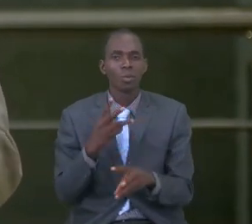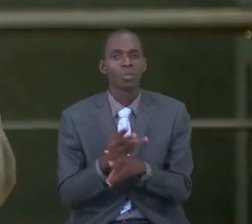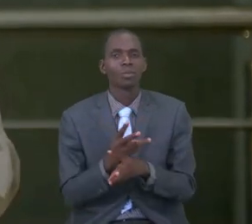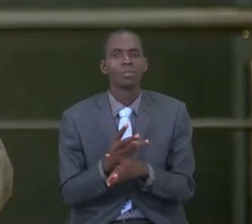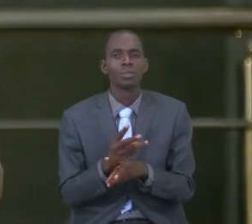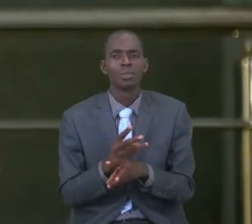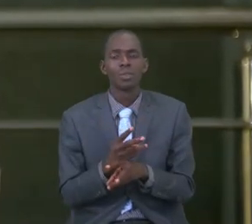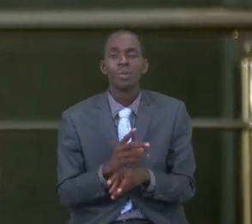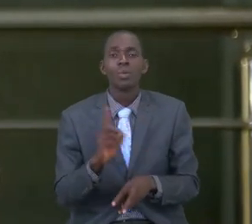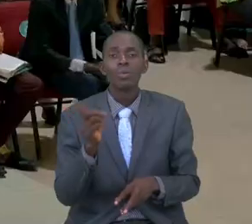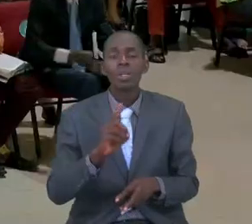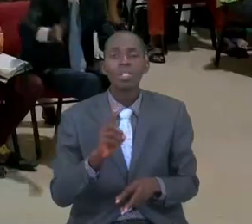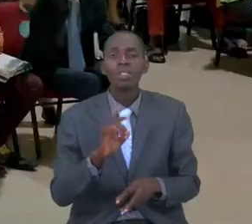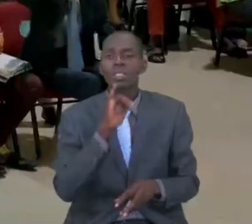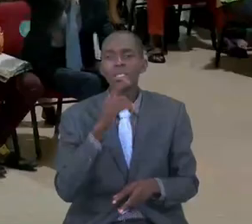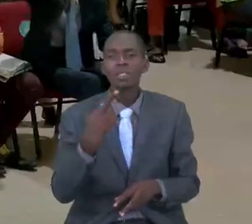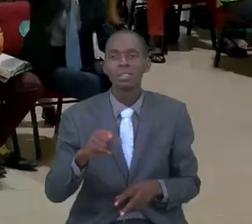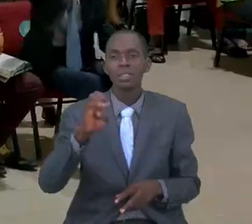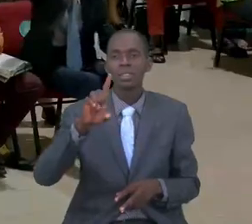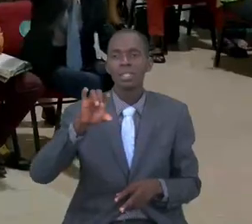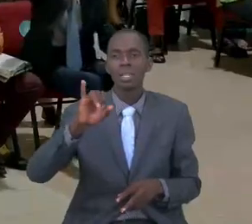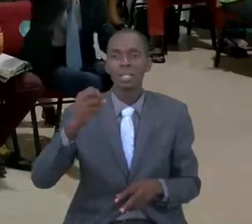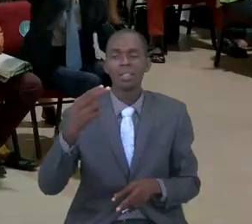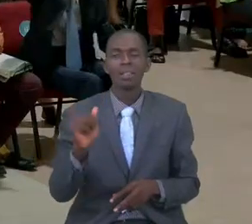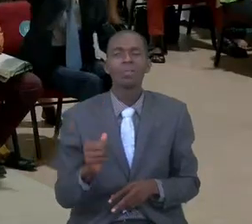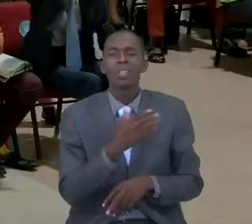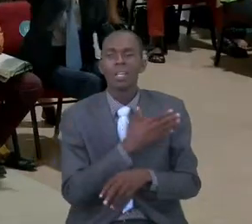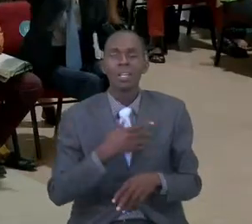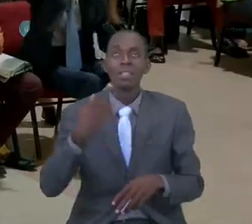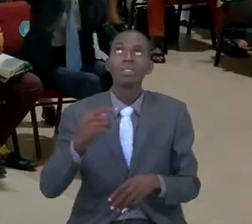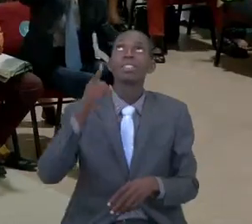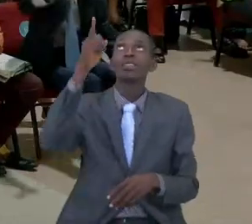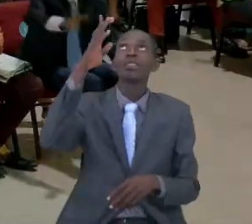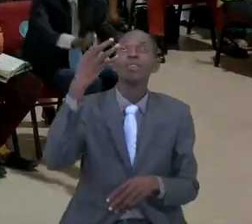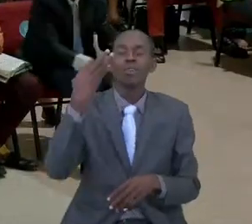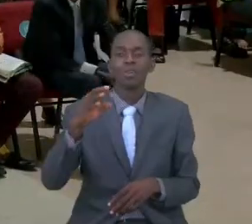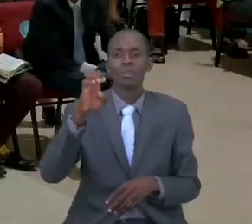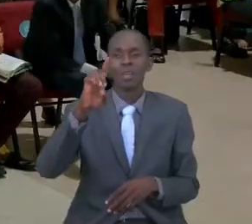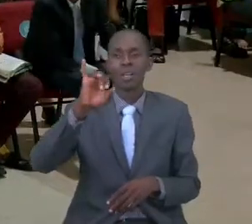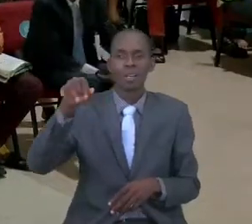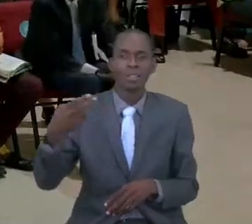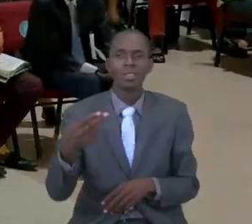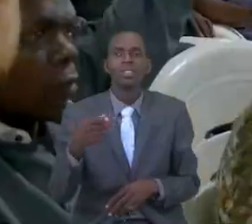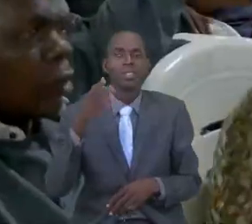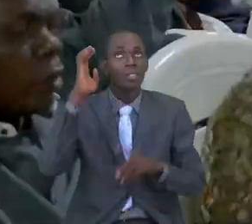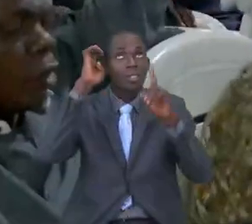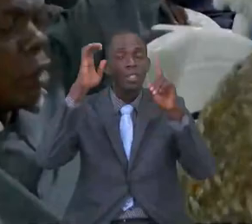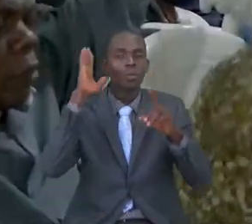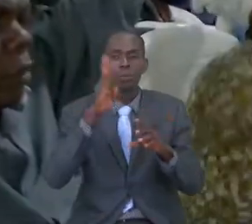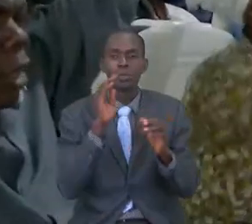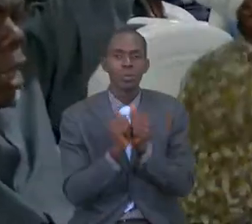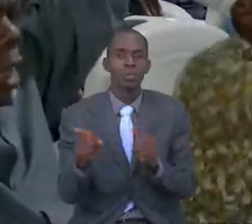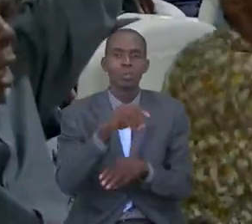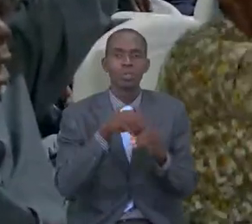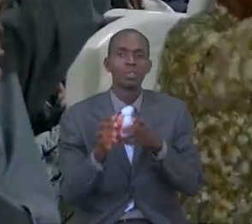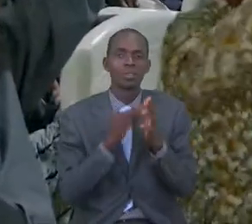where is Elisha and the God of Elijah? He will be with you.